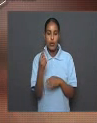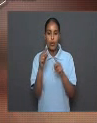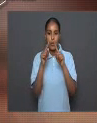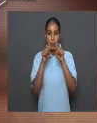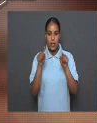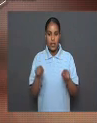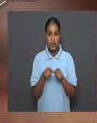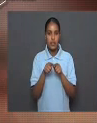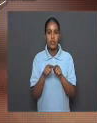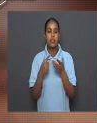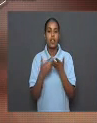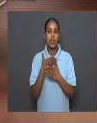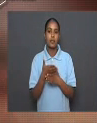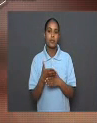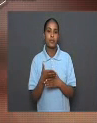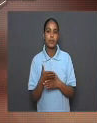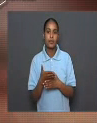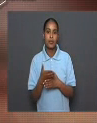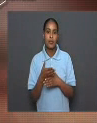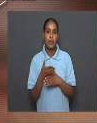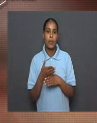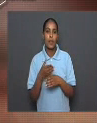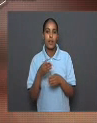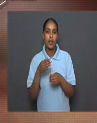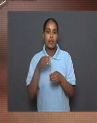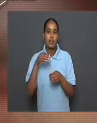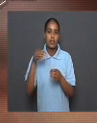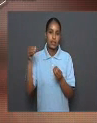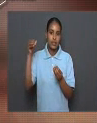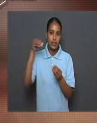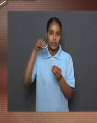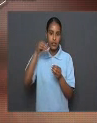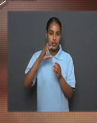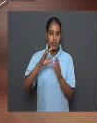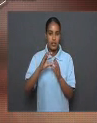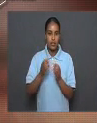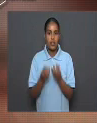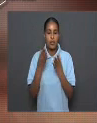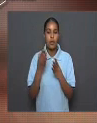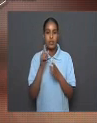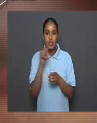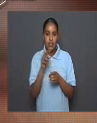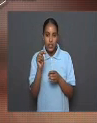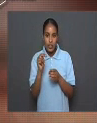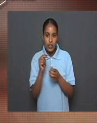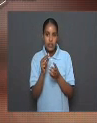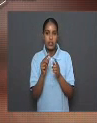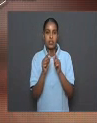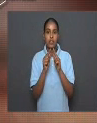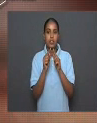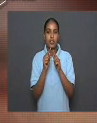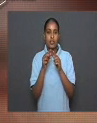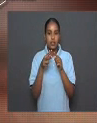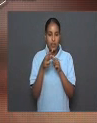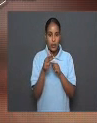beakers. Then dip one end of the zinc strip into the